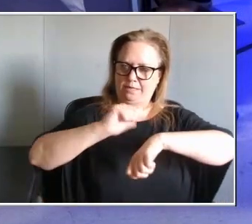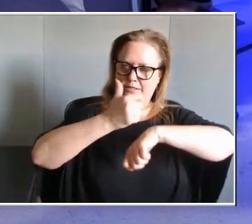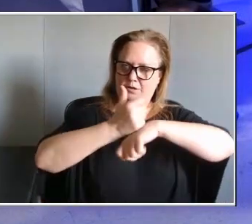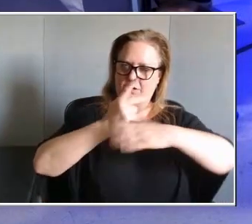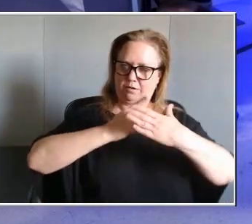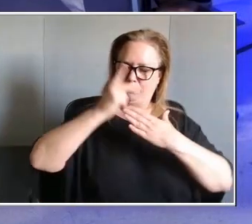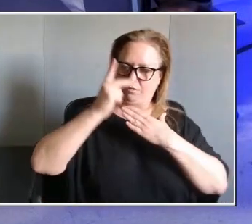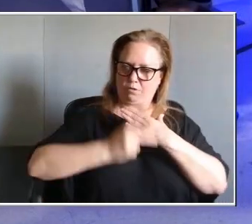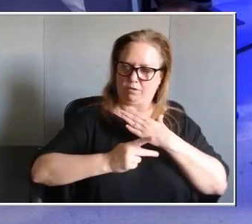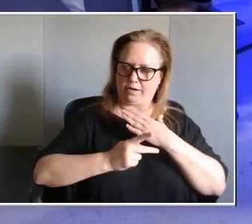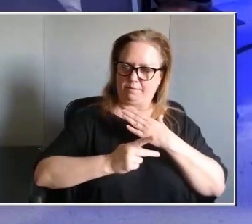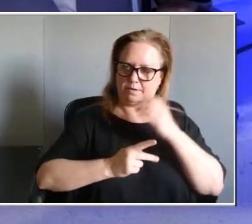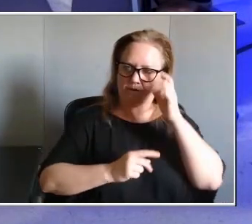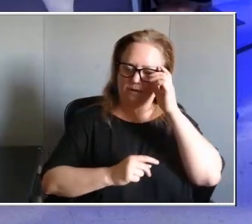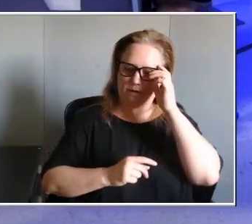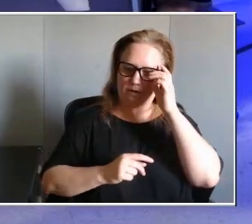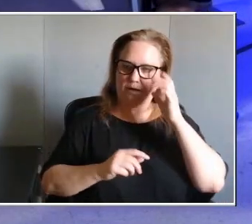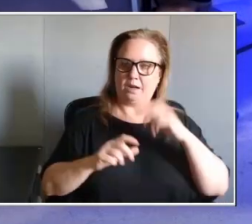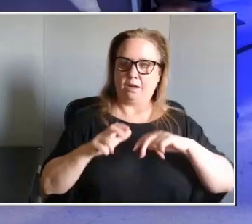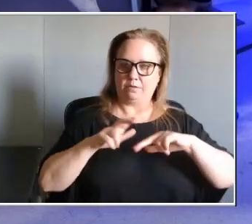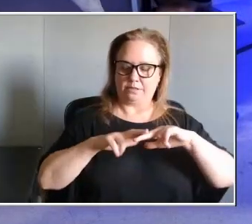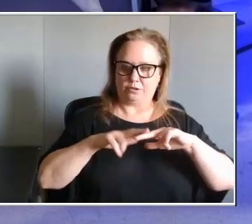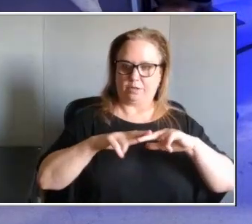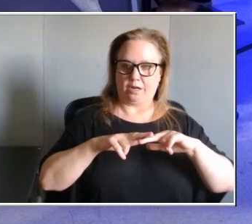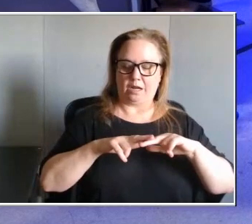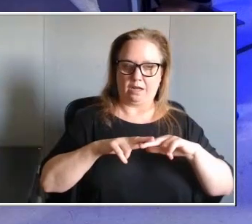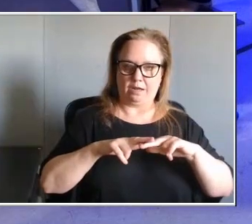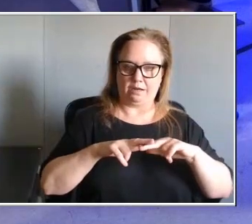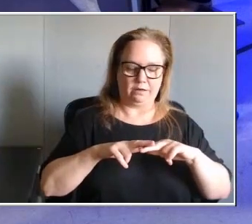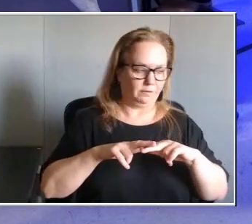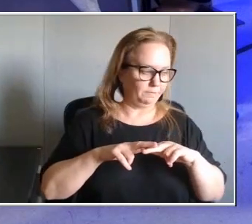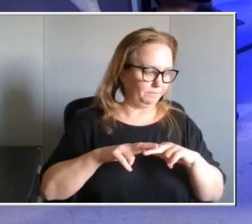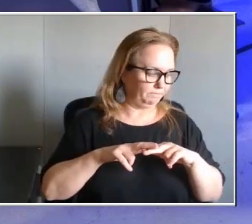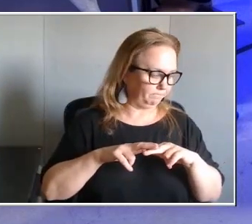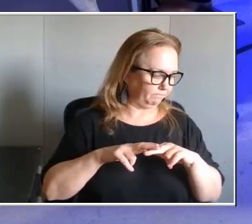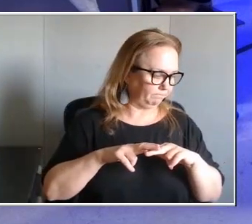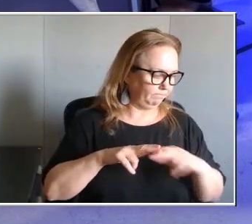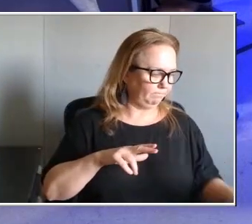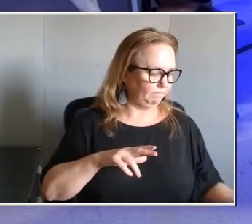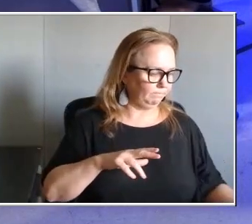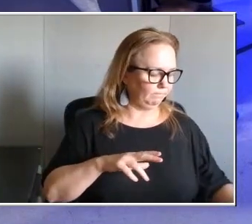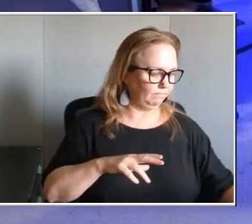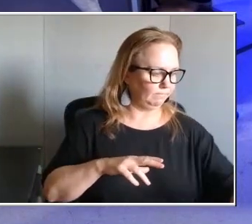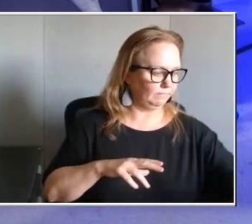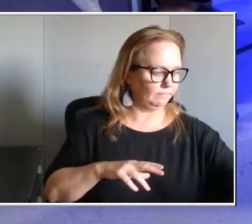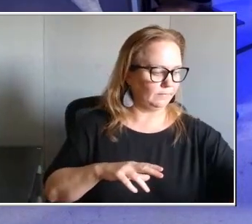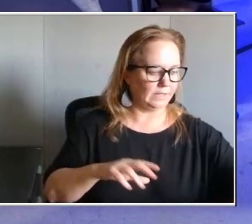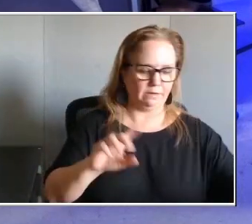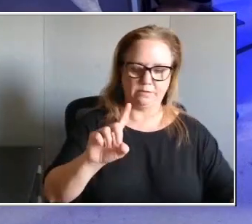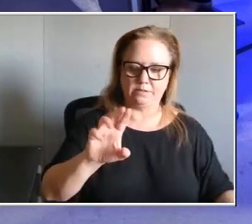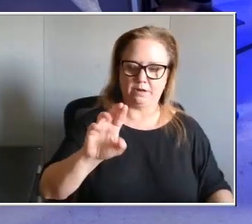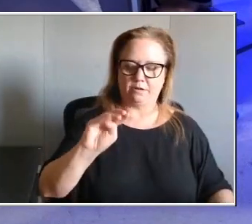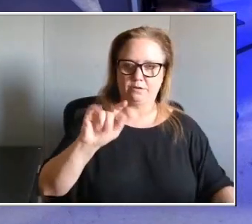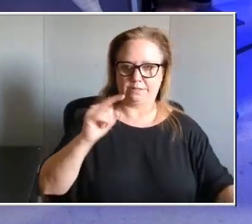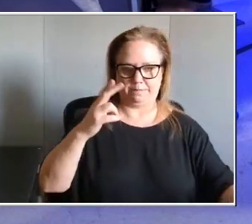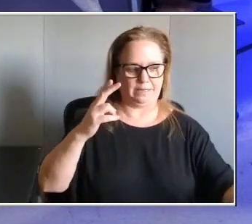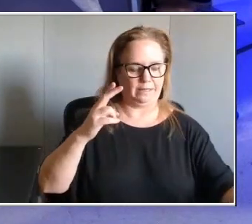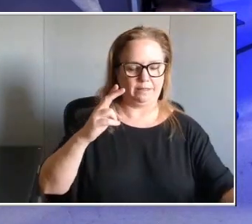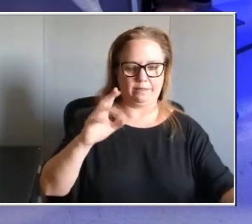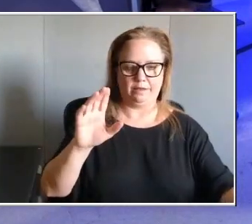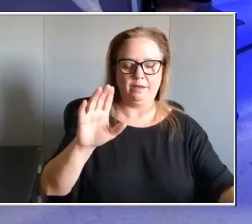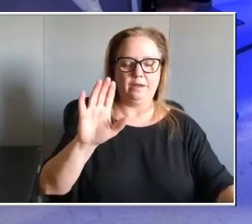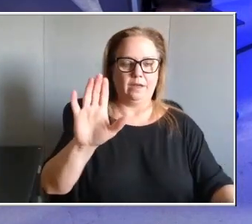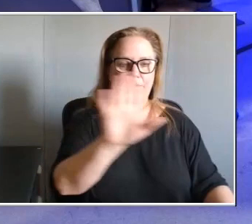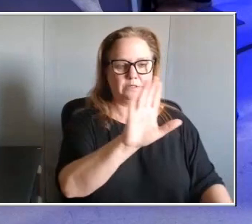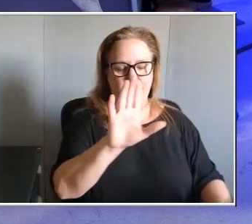director or chair. Chair. I had very little. It was all Dr. Smith and Dr. Crace. That this was all of their idea.